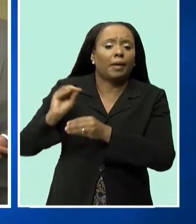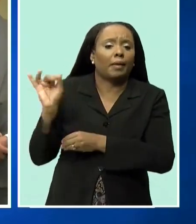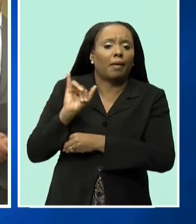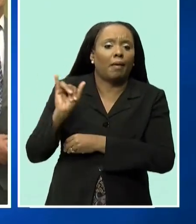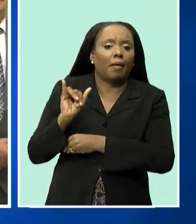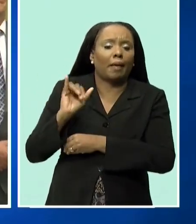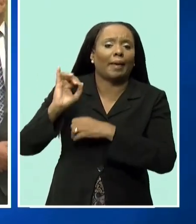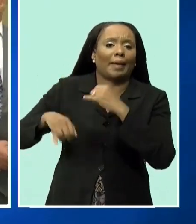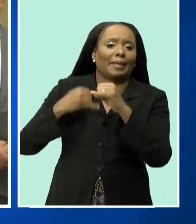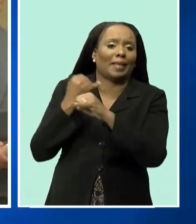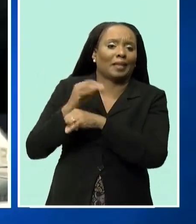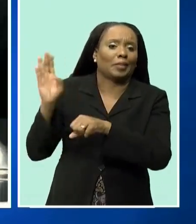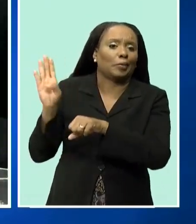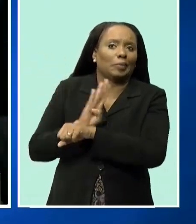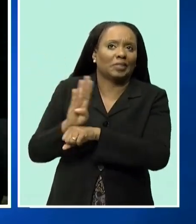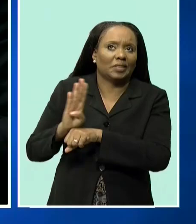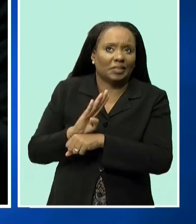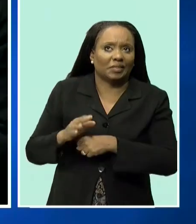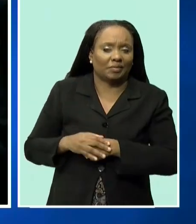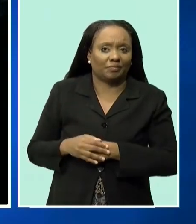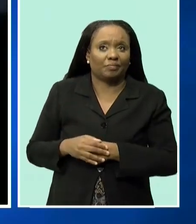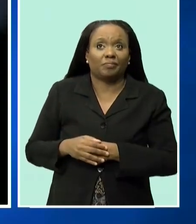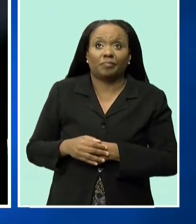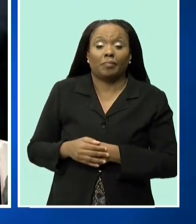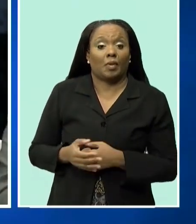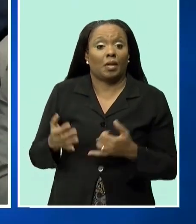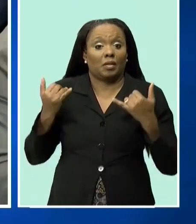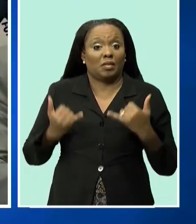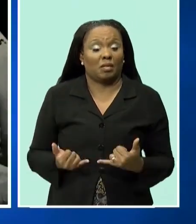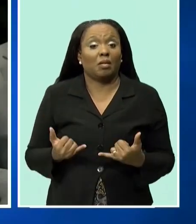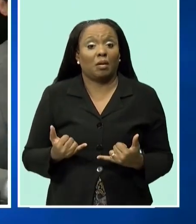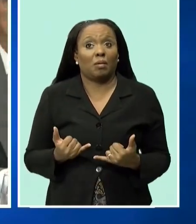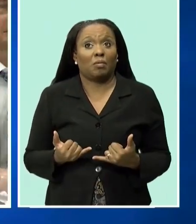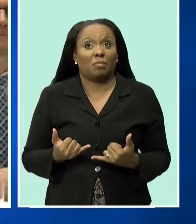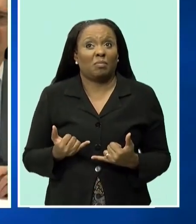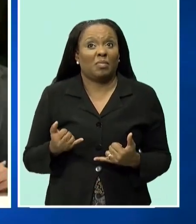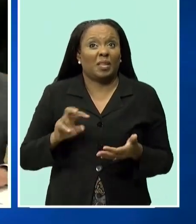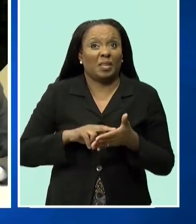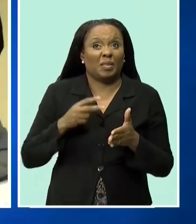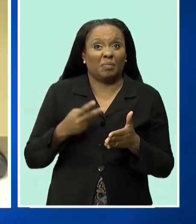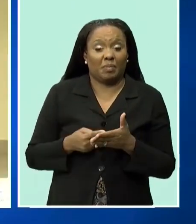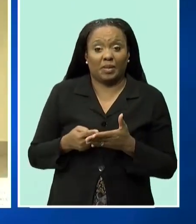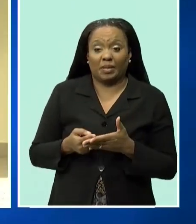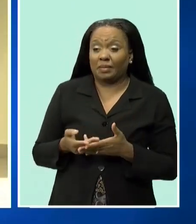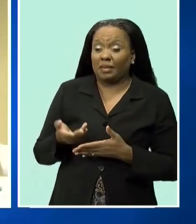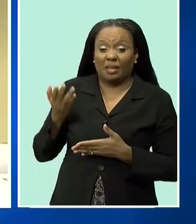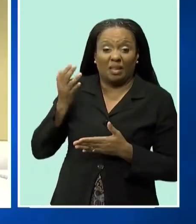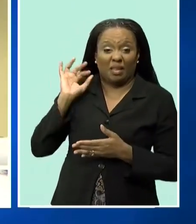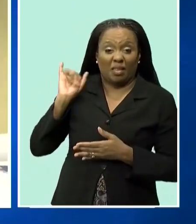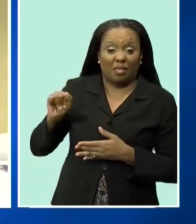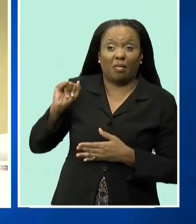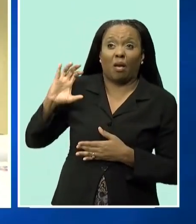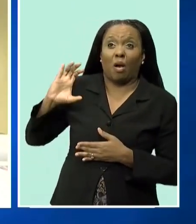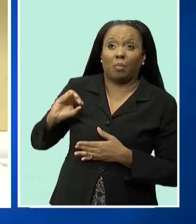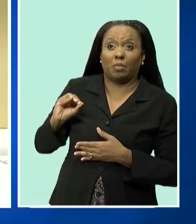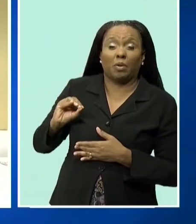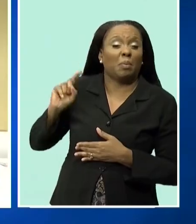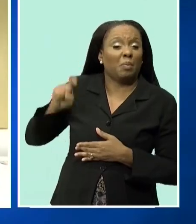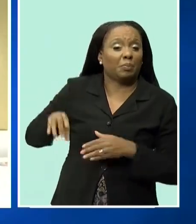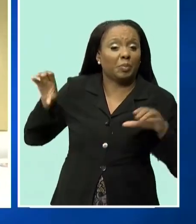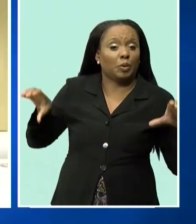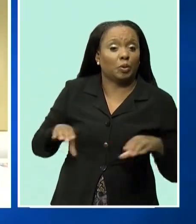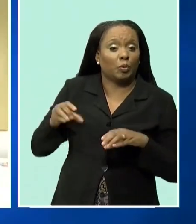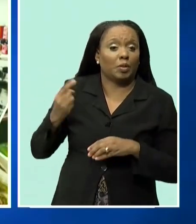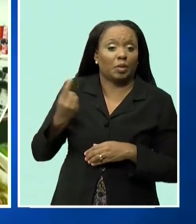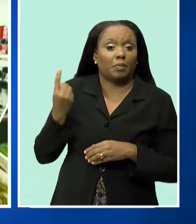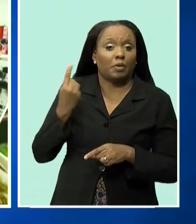its milestone, he said it is testament that they must be doing something right as a collective of national and sovereign states.